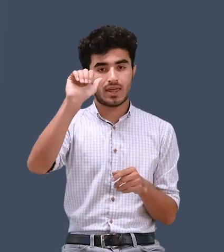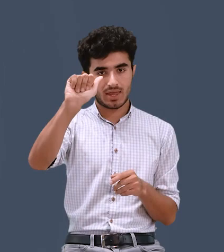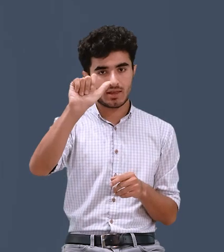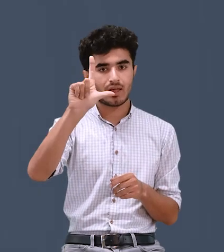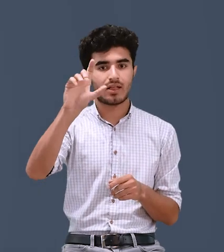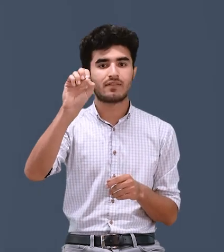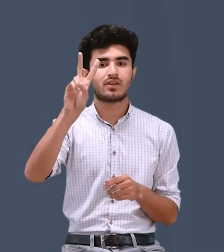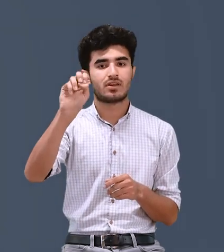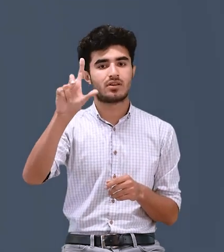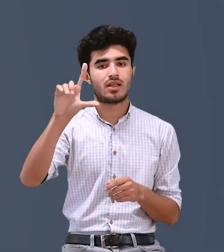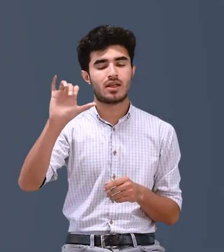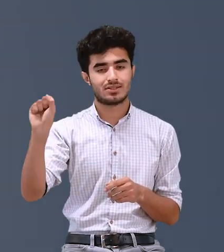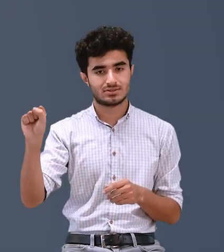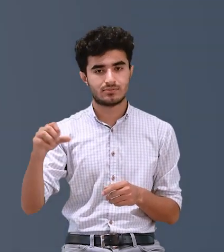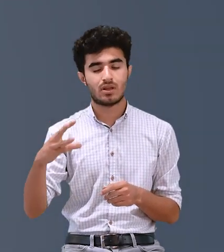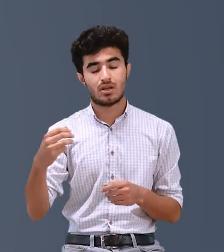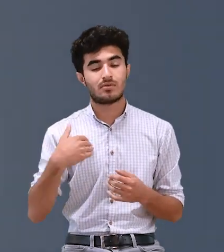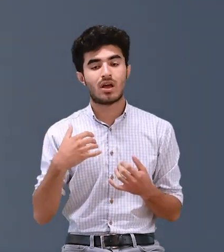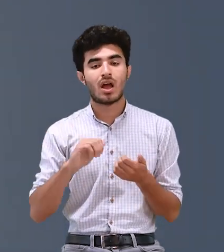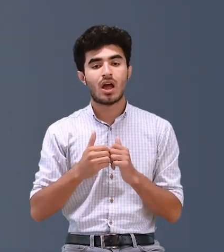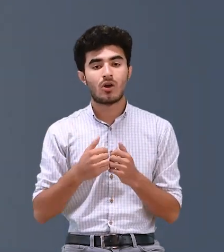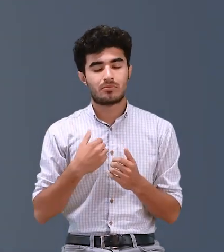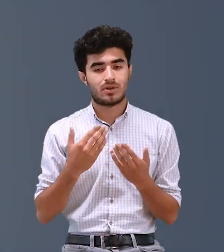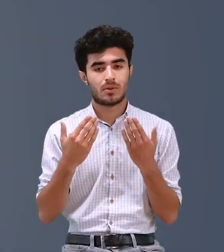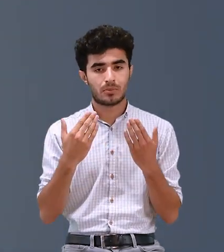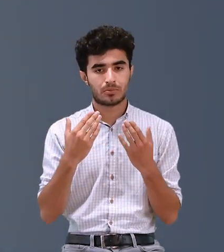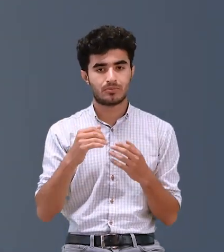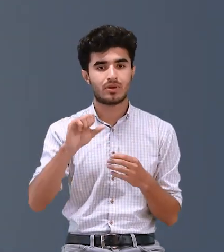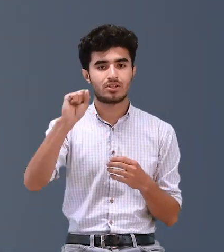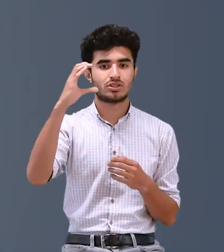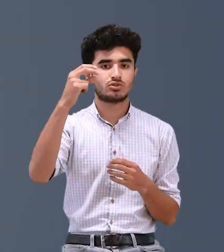A-levels. I'm also on an academic scholarship.